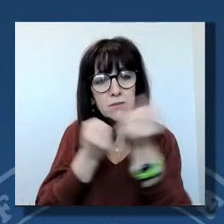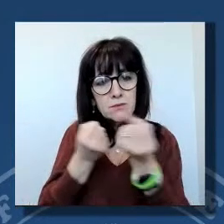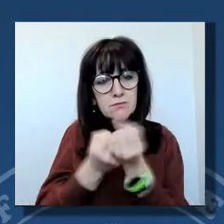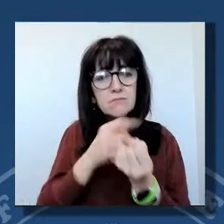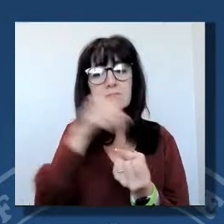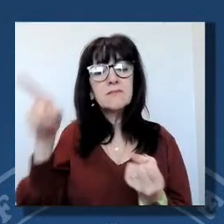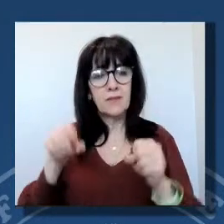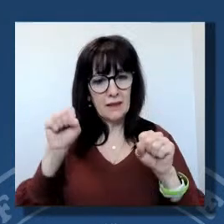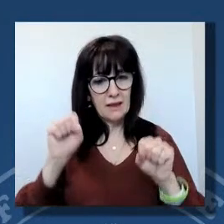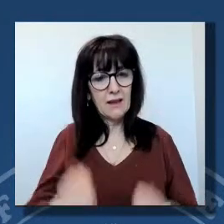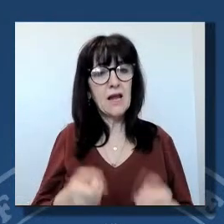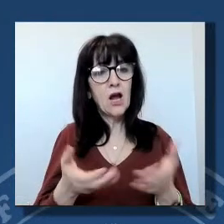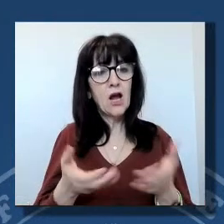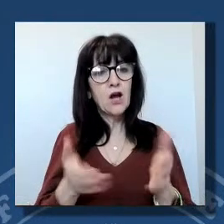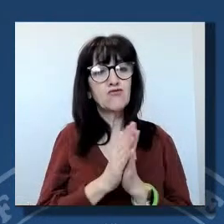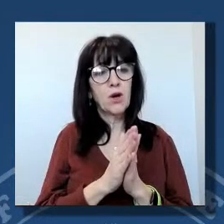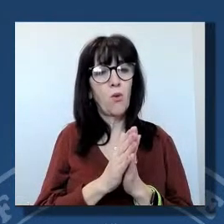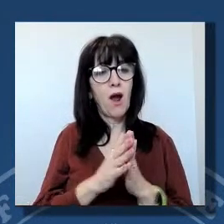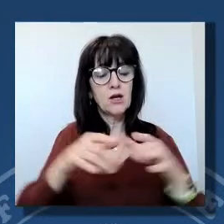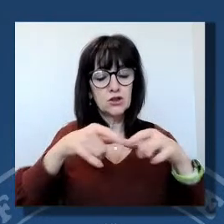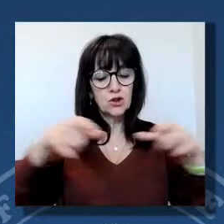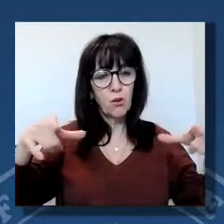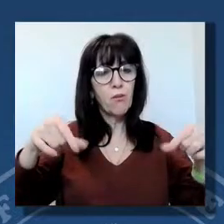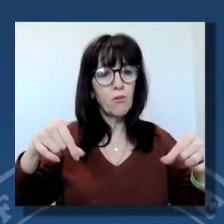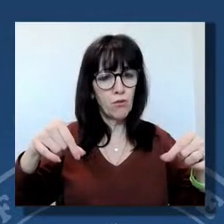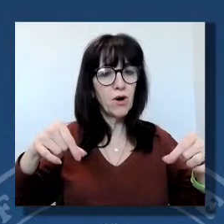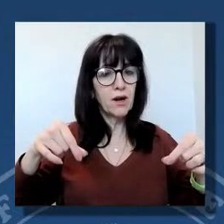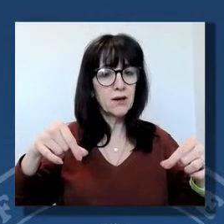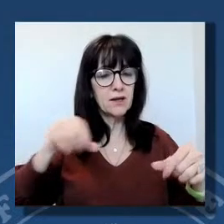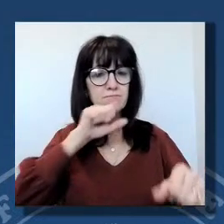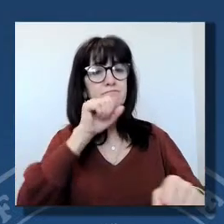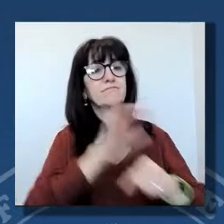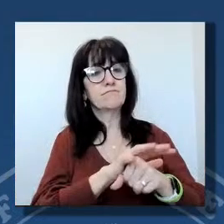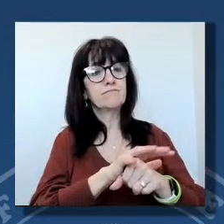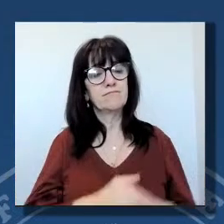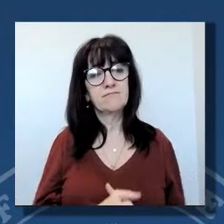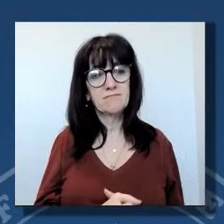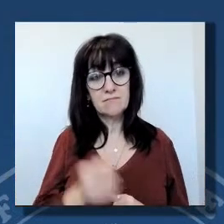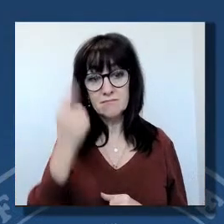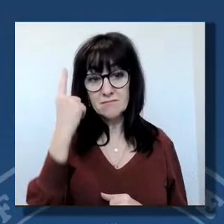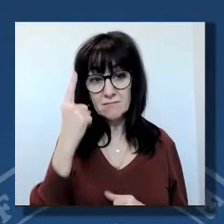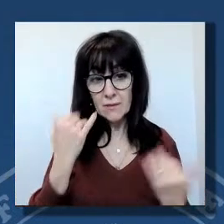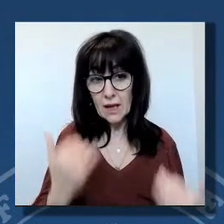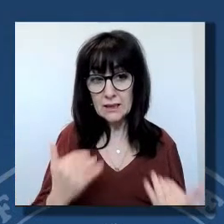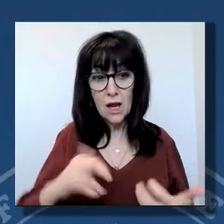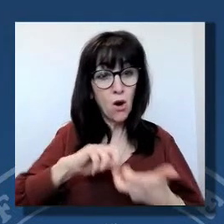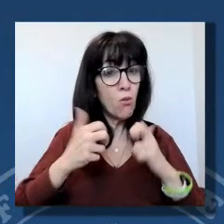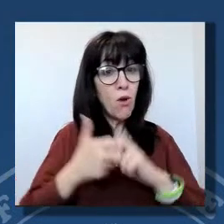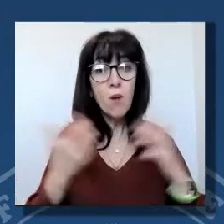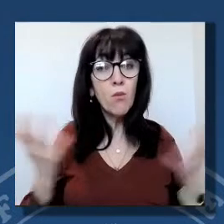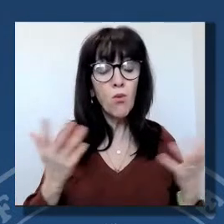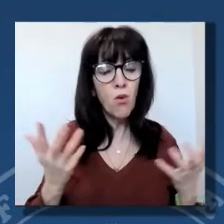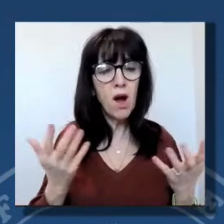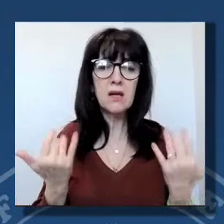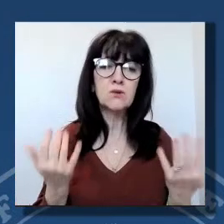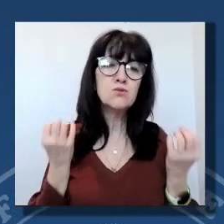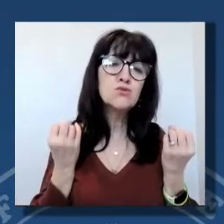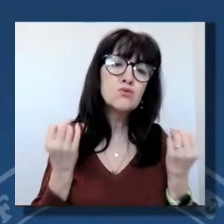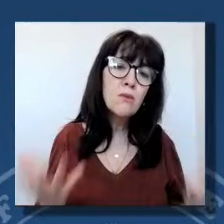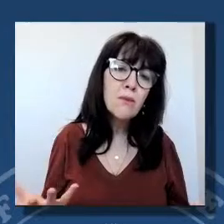away whenever that happened. The problem is there are too many bricks. And the number of